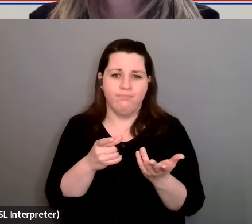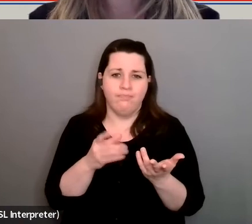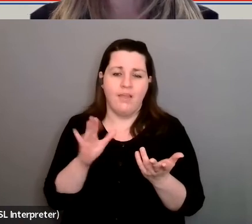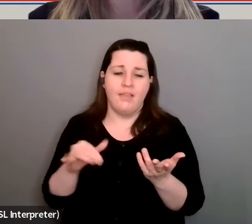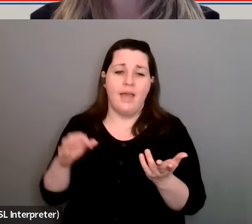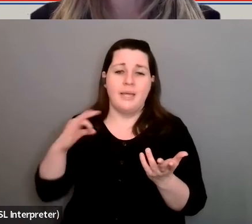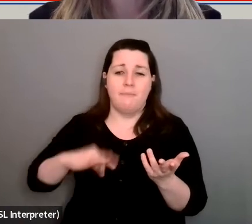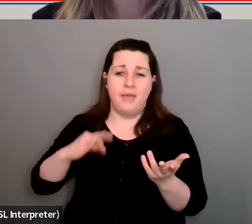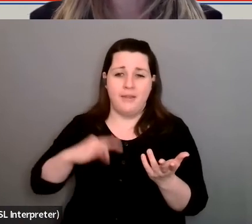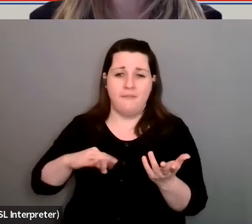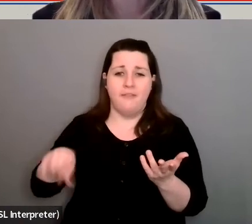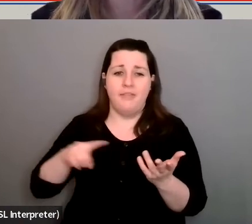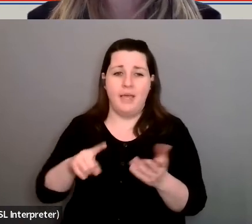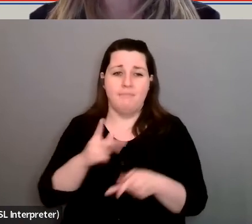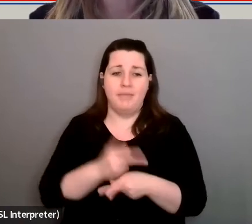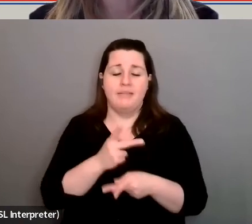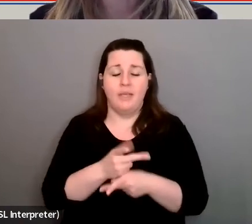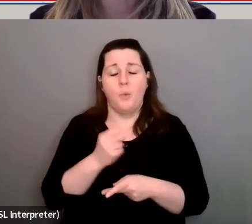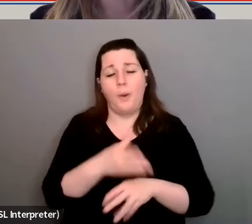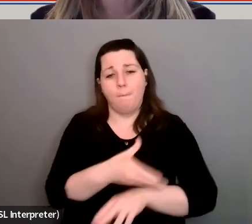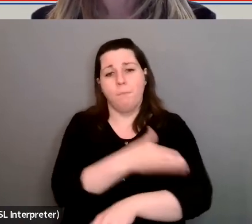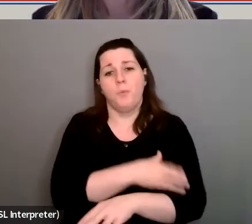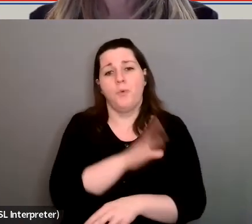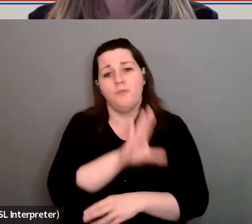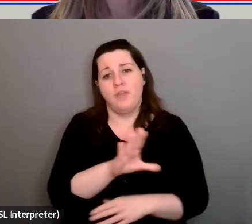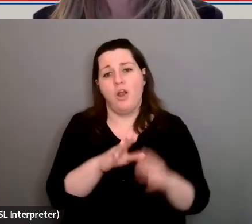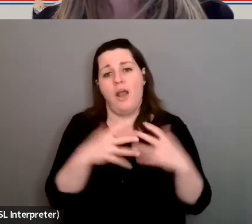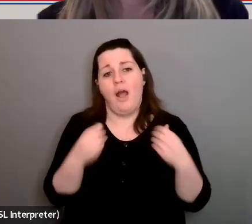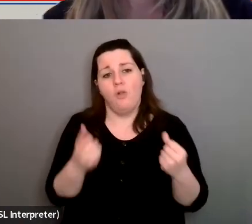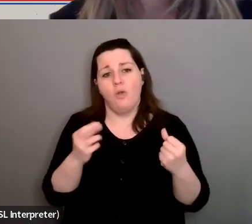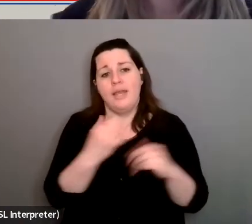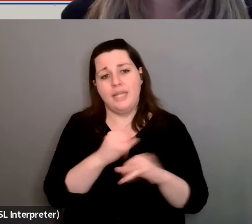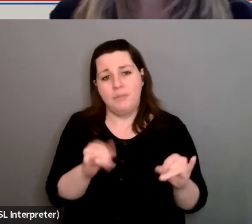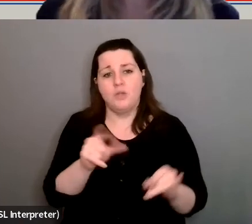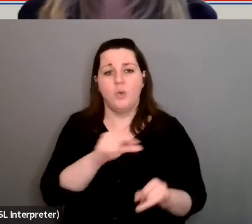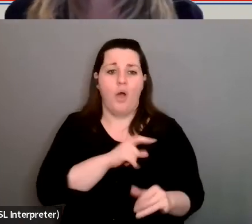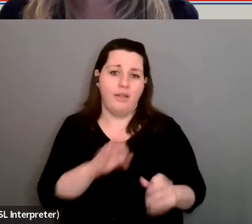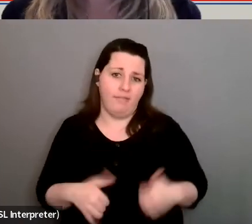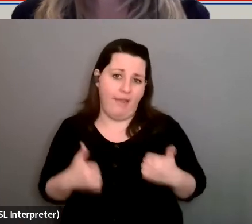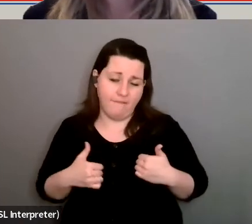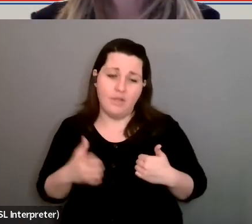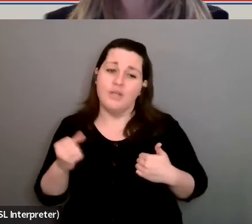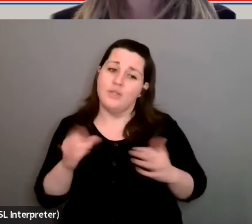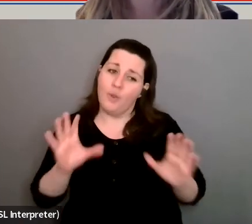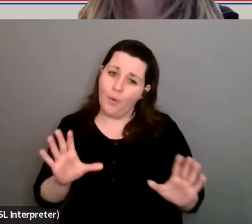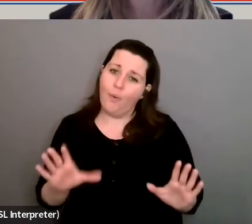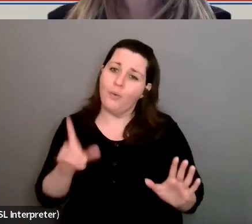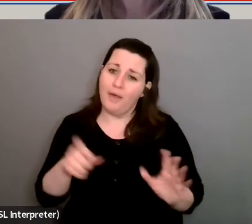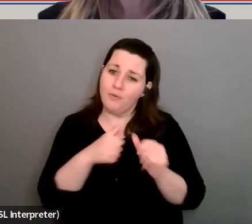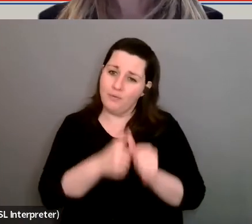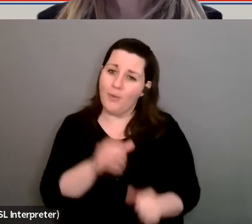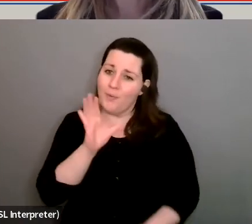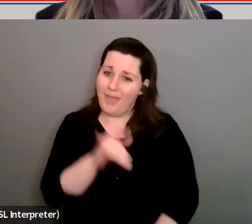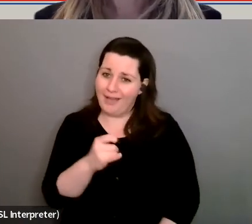in maintaining or improving their health, independence, or quality of life. So you just have to be true to